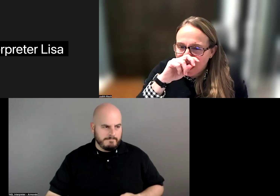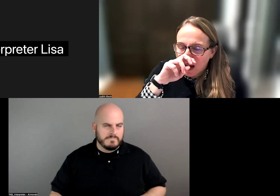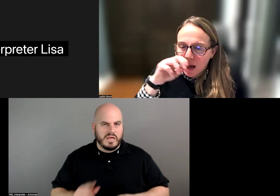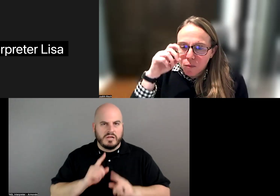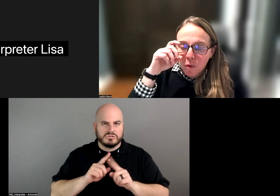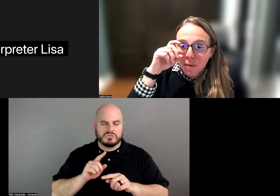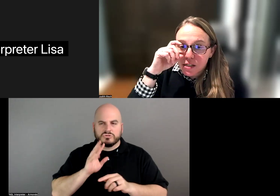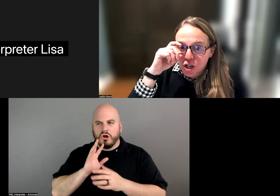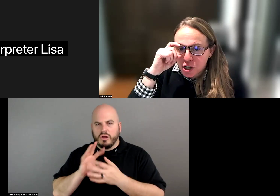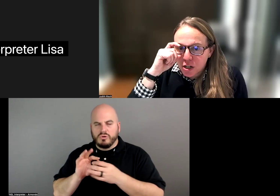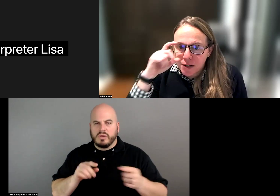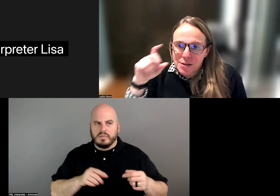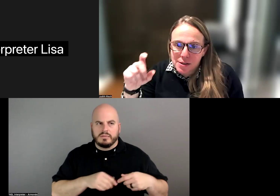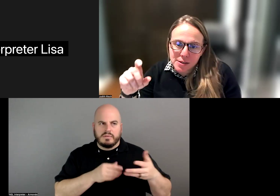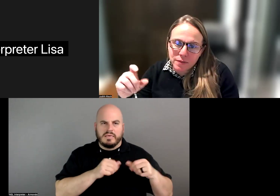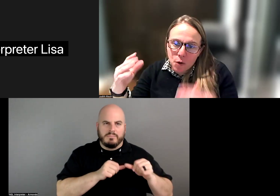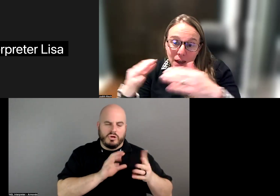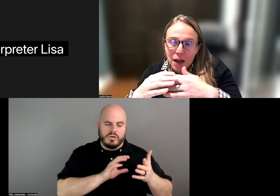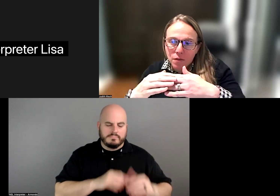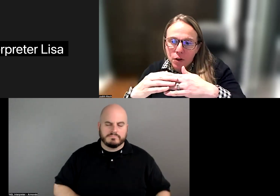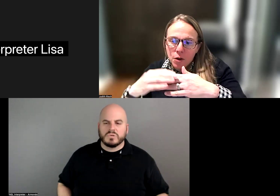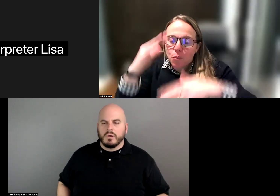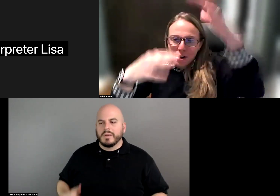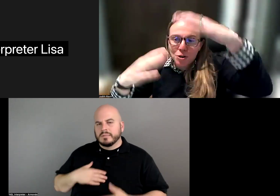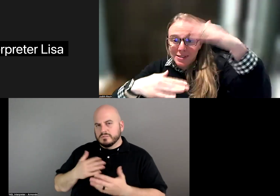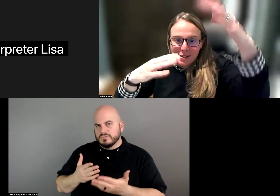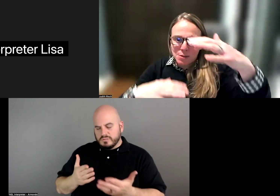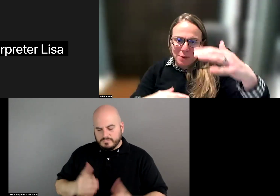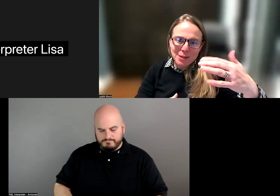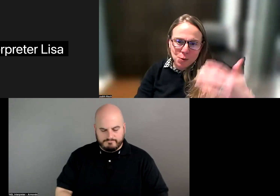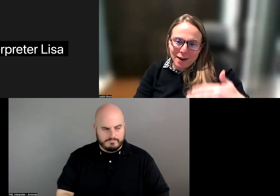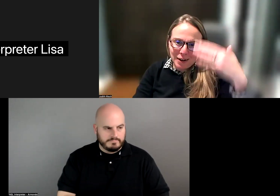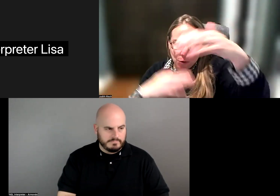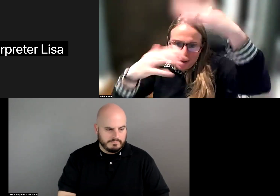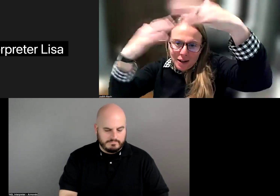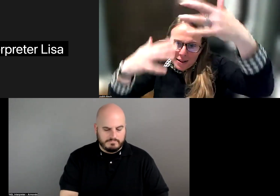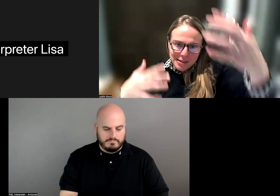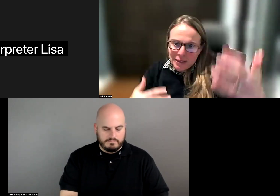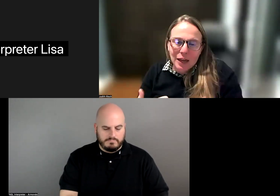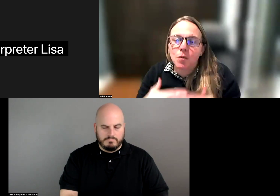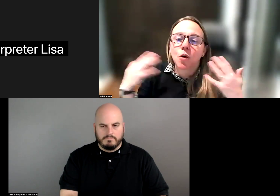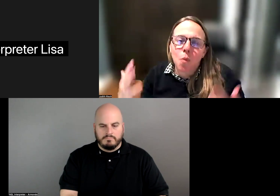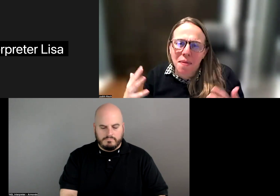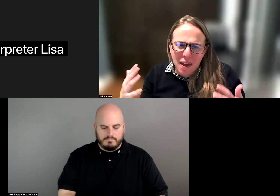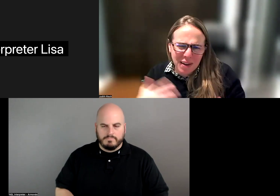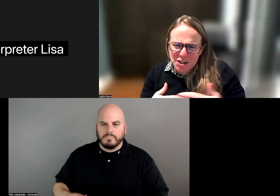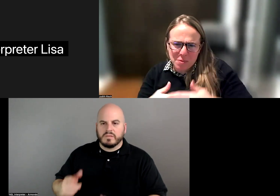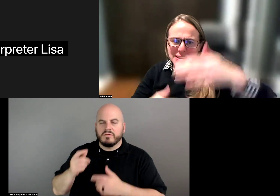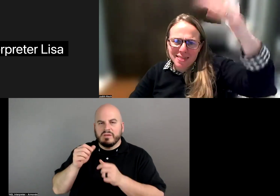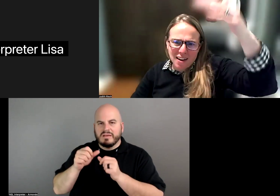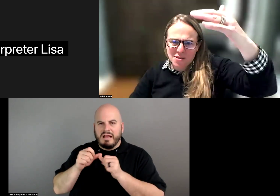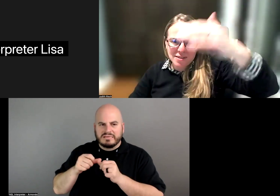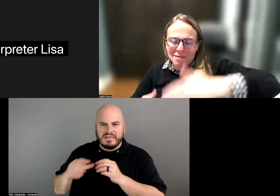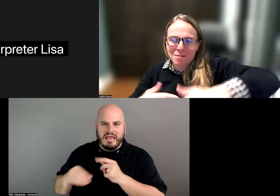keep locating. Sure. What my suggestion is if like we have board of trustees in minutes, right? And we're constantly adding, we don't want that page